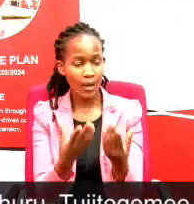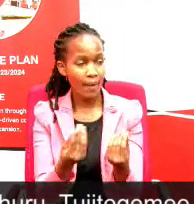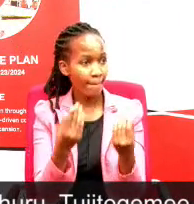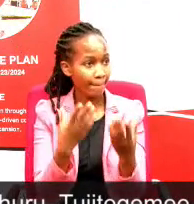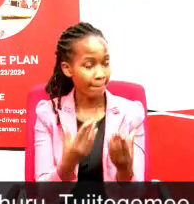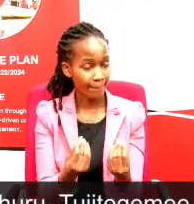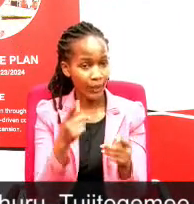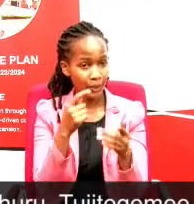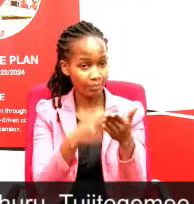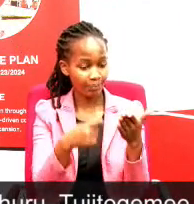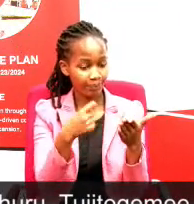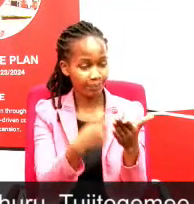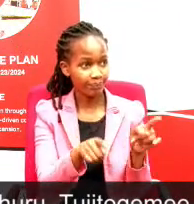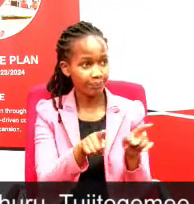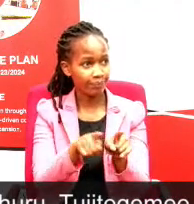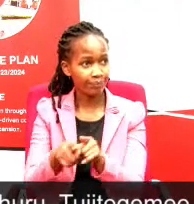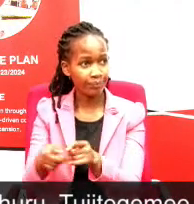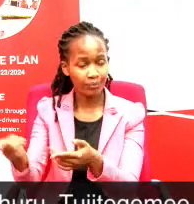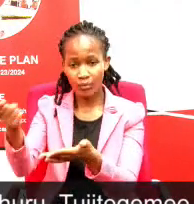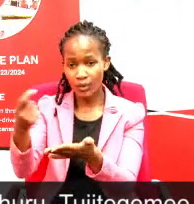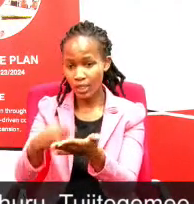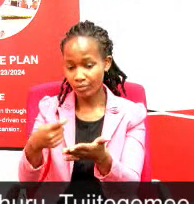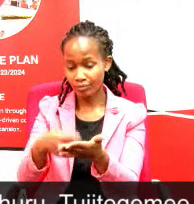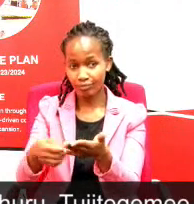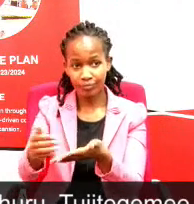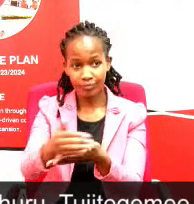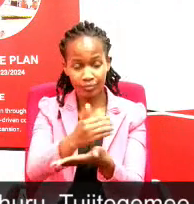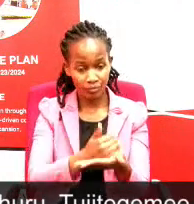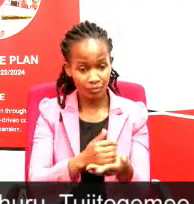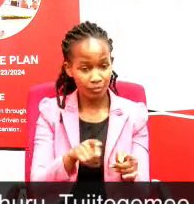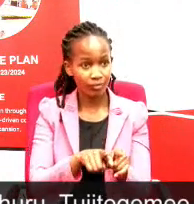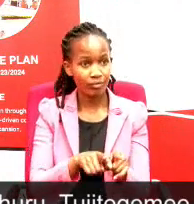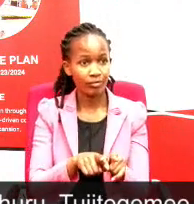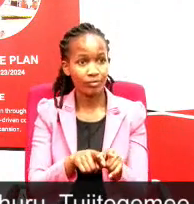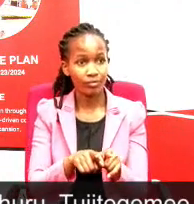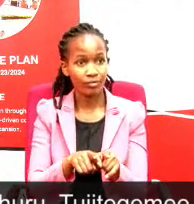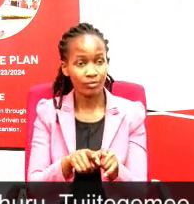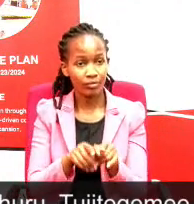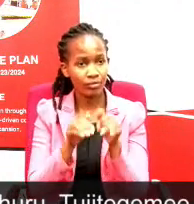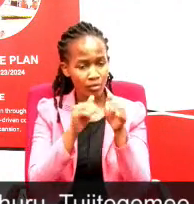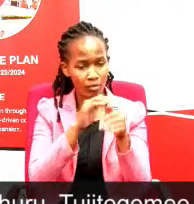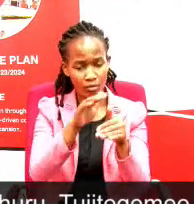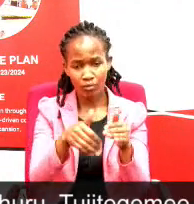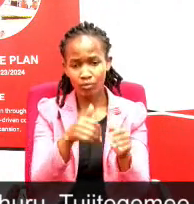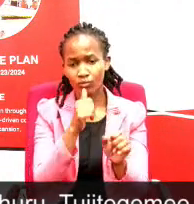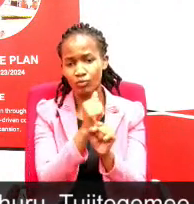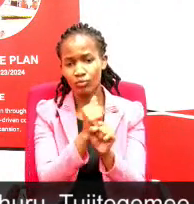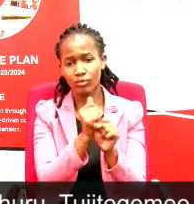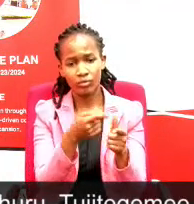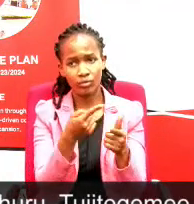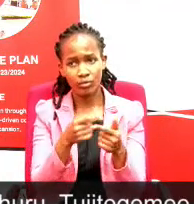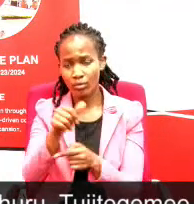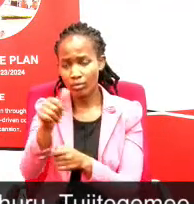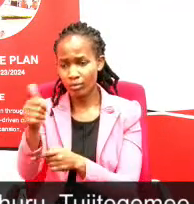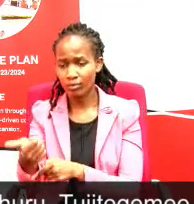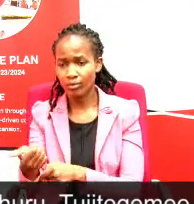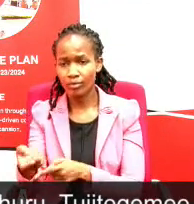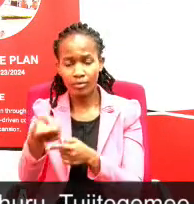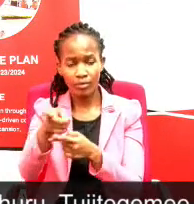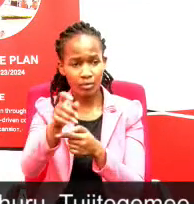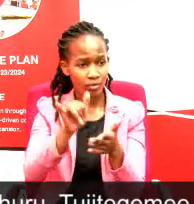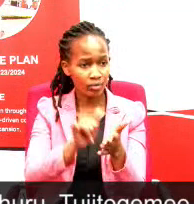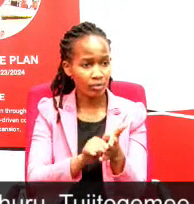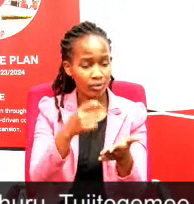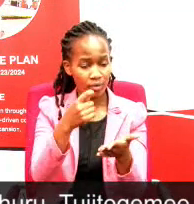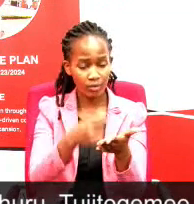taxes and tax collections and compliance processes. Another focus area was the expansion of the